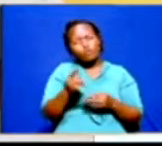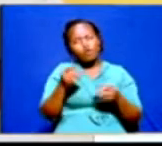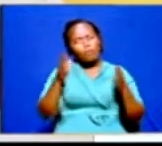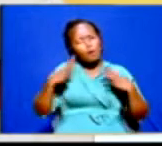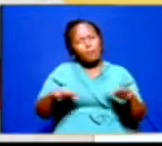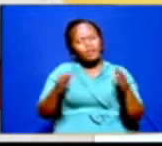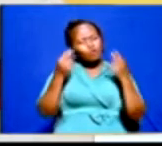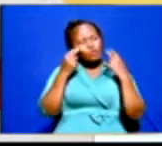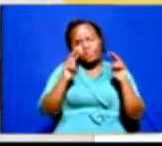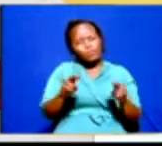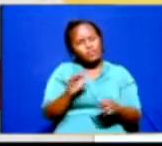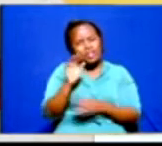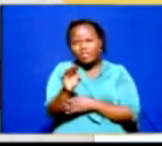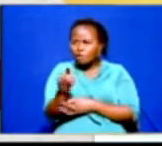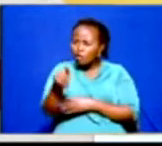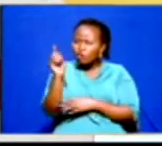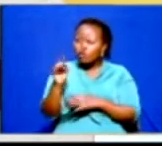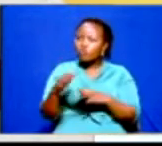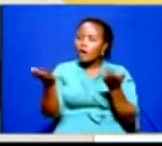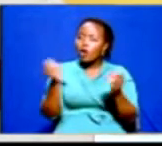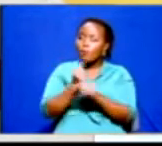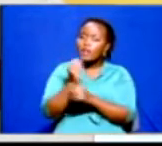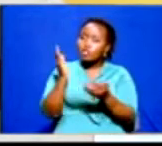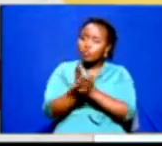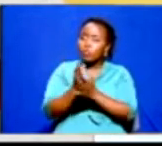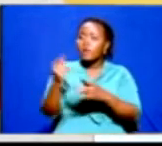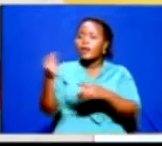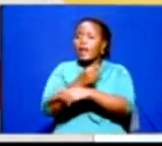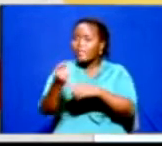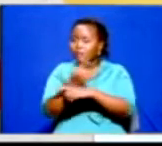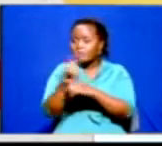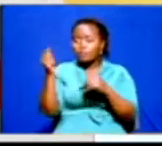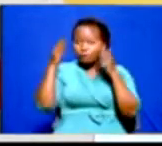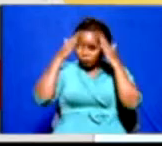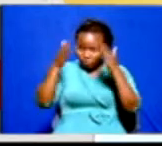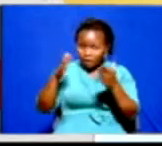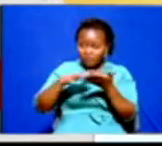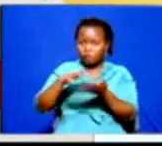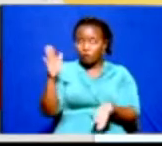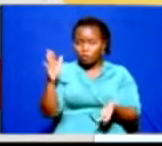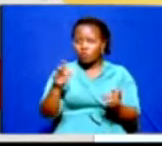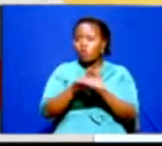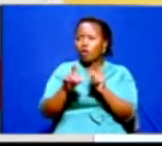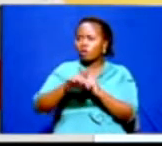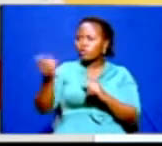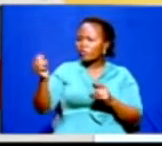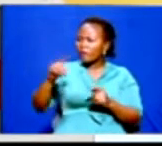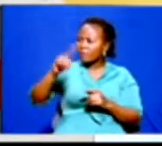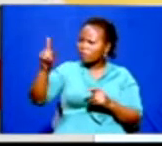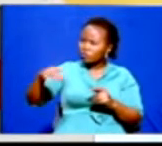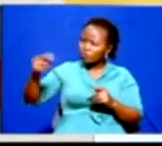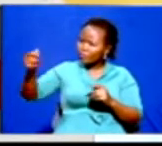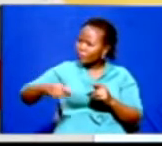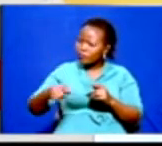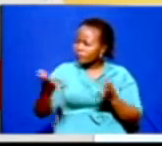asking, how are you ensuring that your training is skill-oriented? And of course, also one from Morris. Morris asks, you know, how can